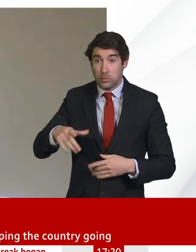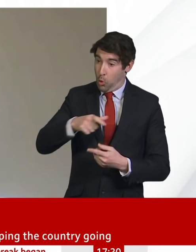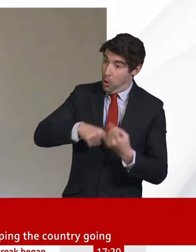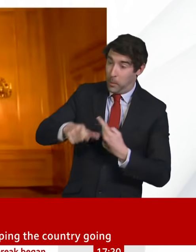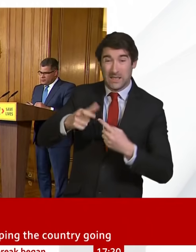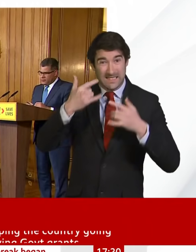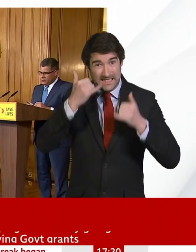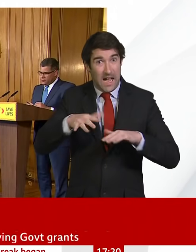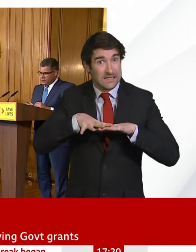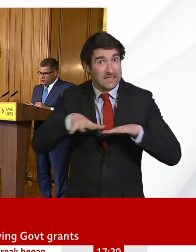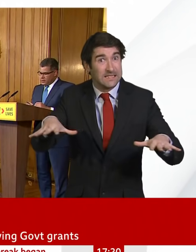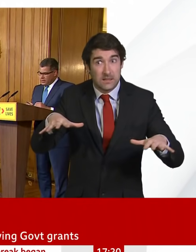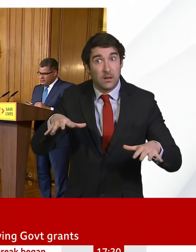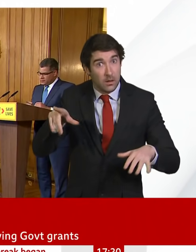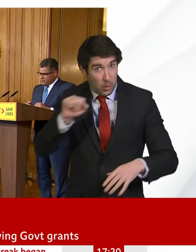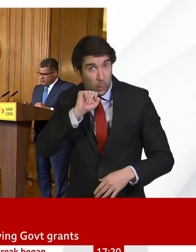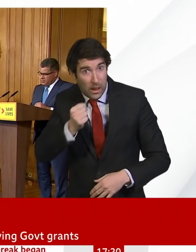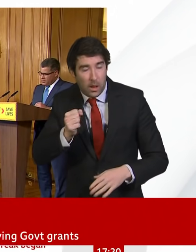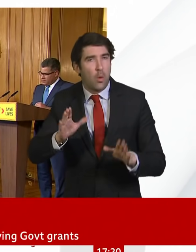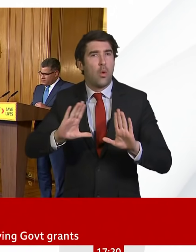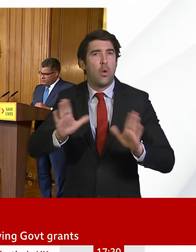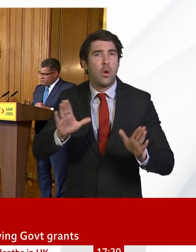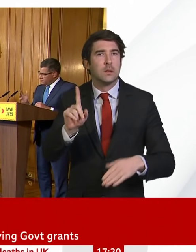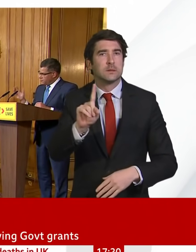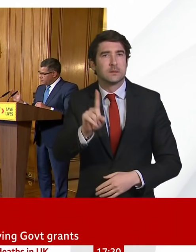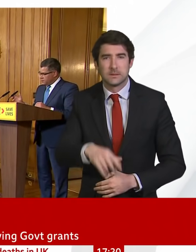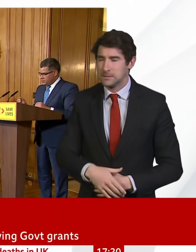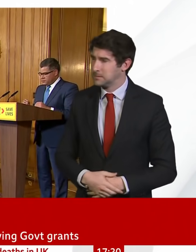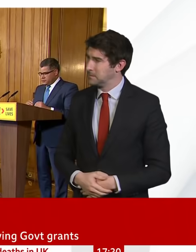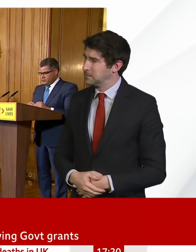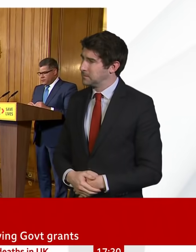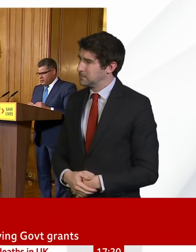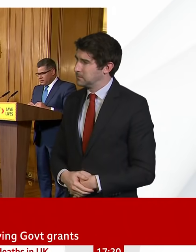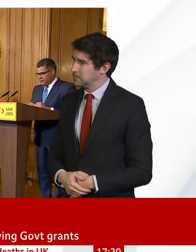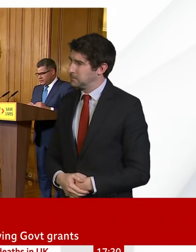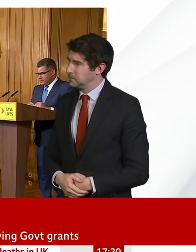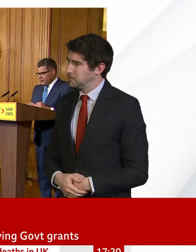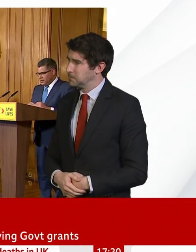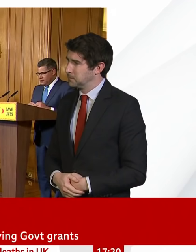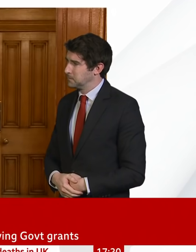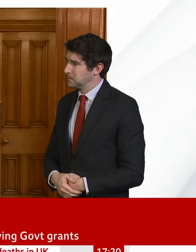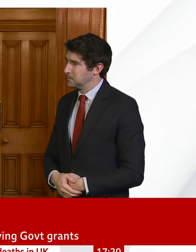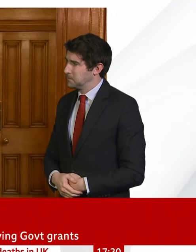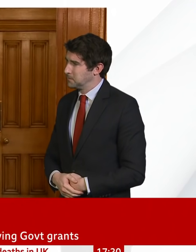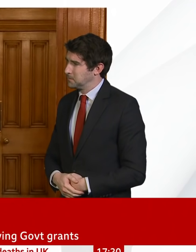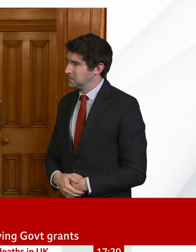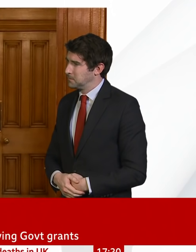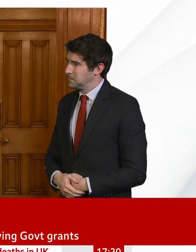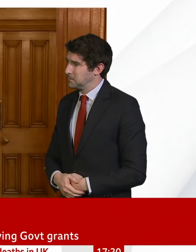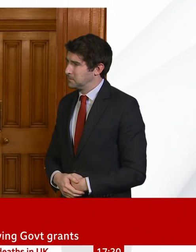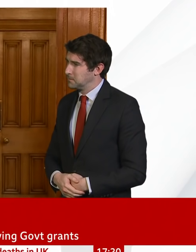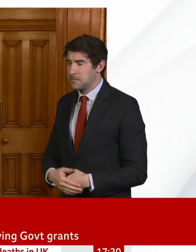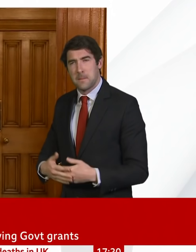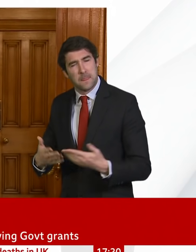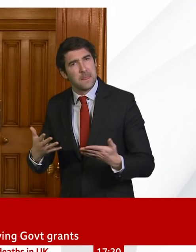Yeah. Thank you for that, Laura. Let me just say a few words before I pass on to Yvonne on this. Of course, people